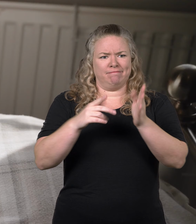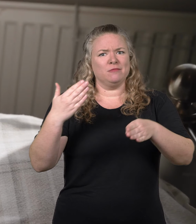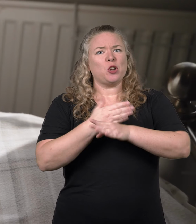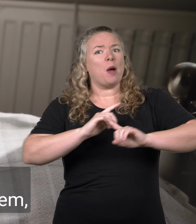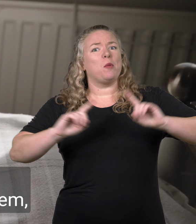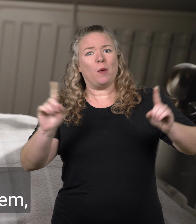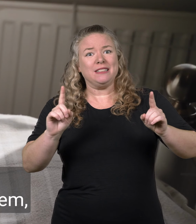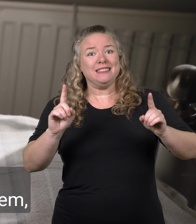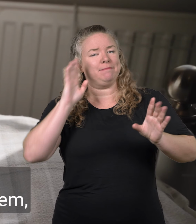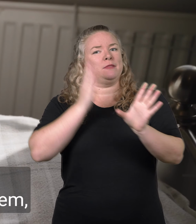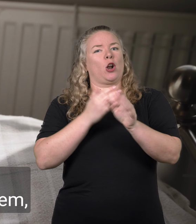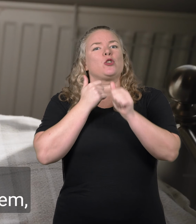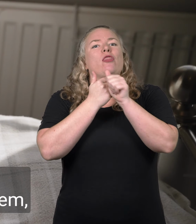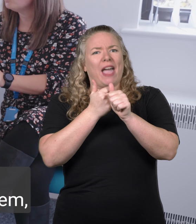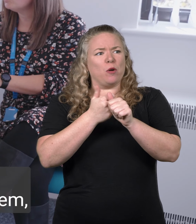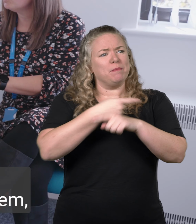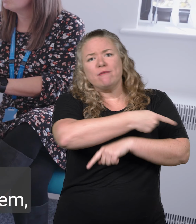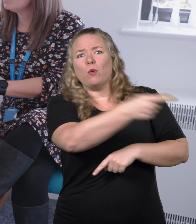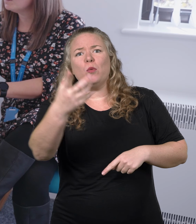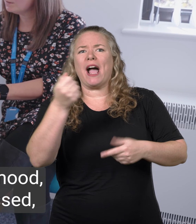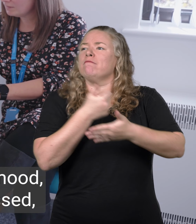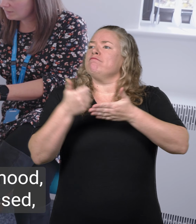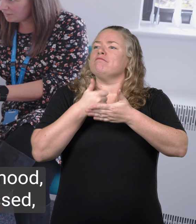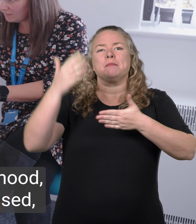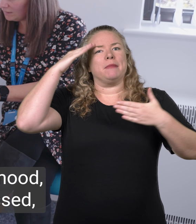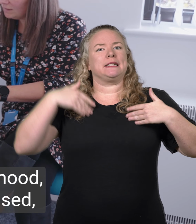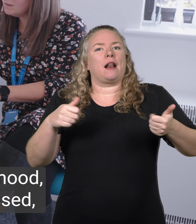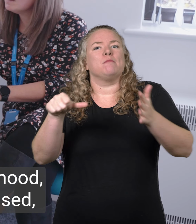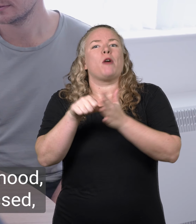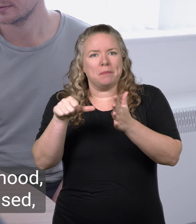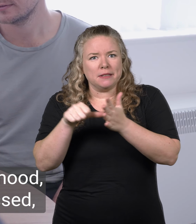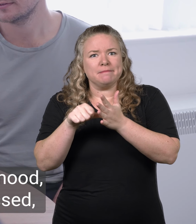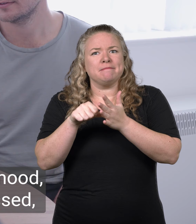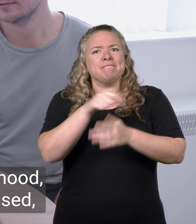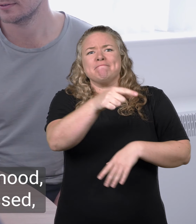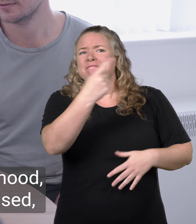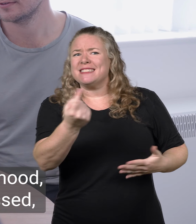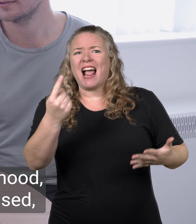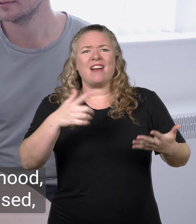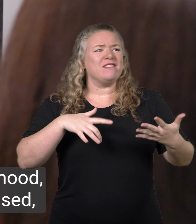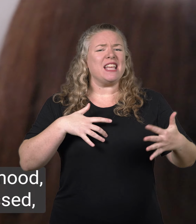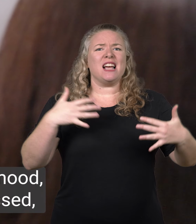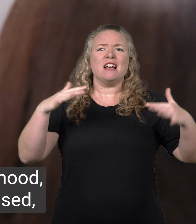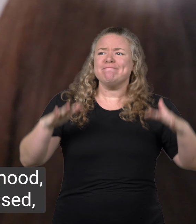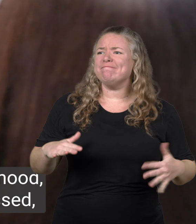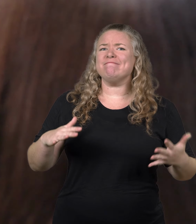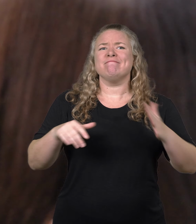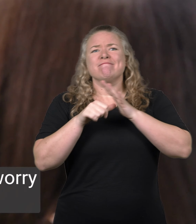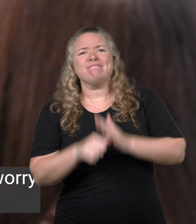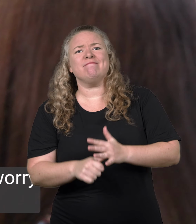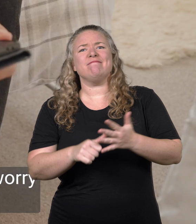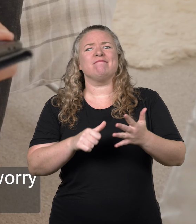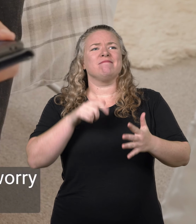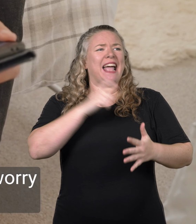therapy if they're struggling with a common mental health problem. So that might be struggling with low mood, feeling down, perhaps feeling depressed,